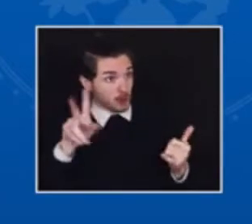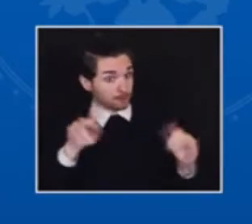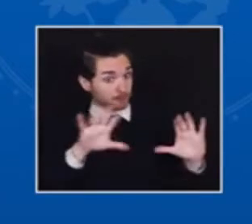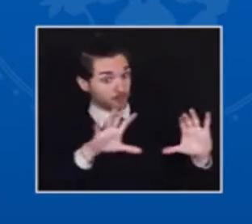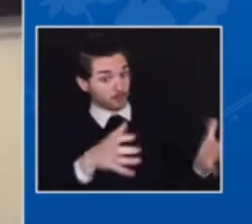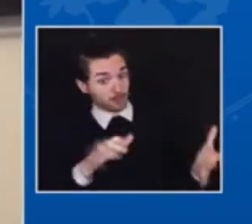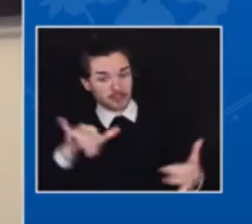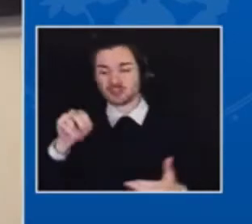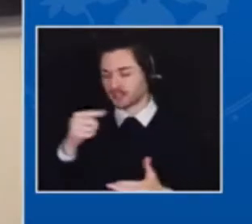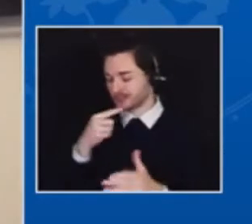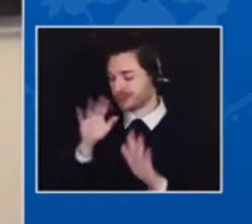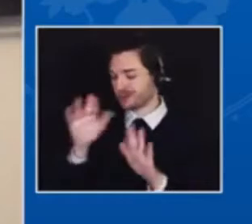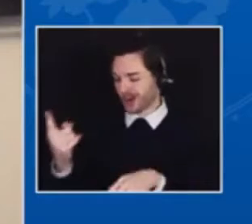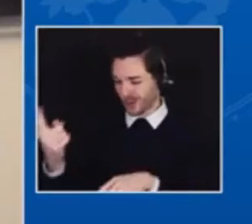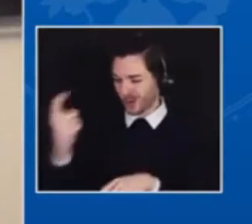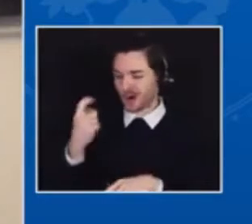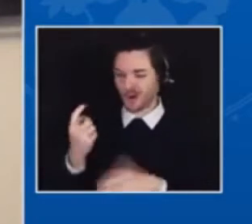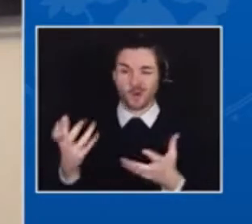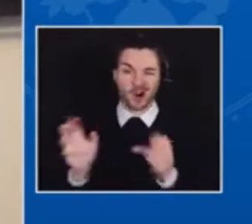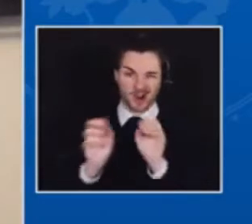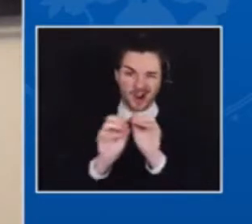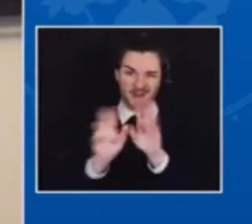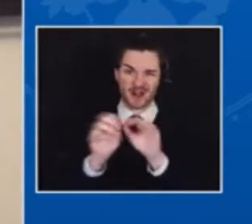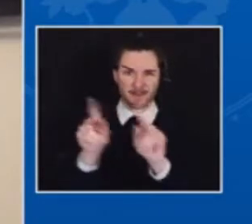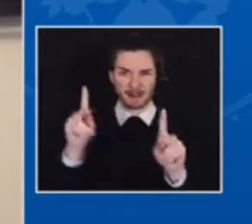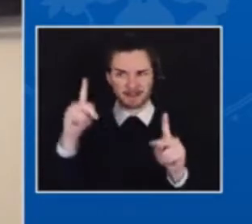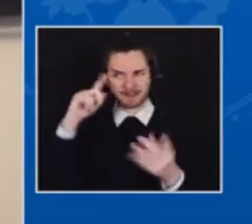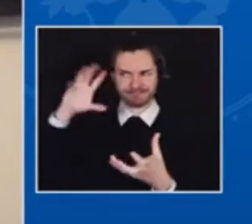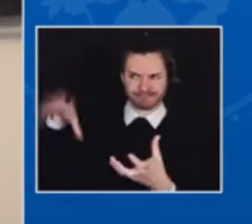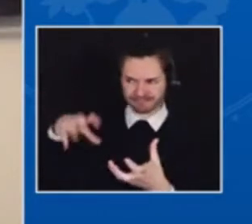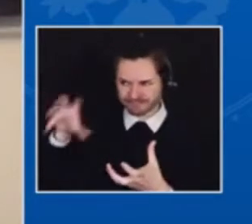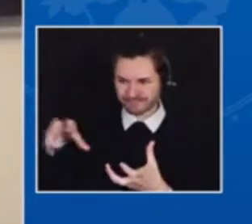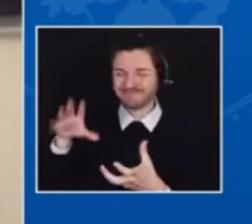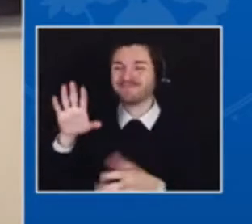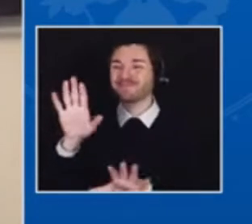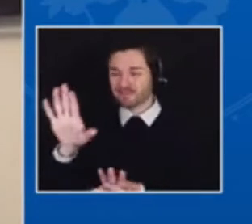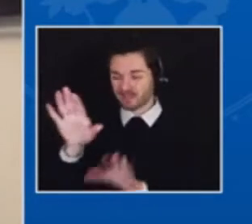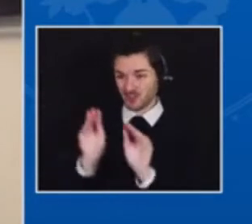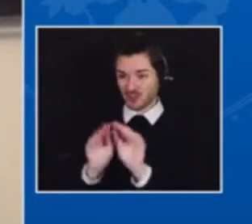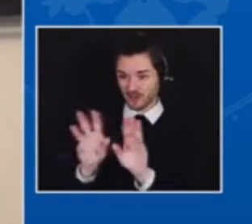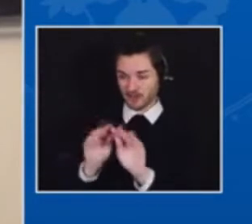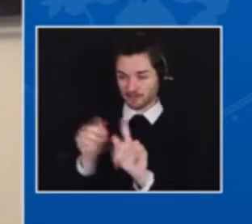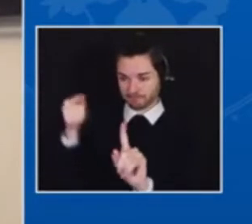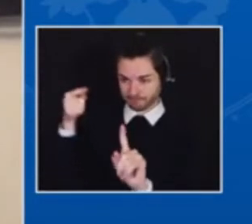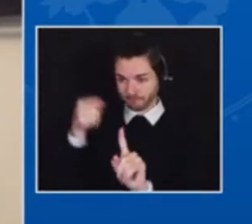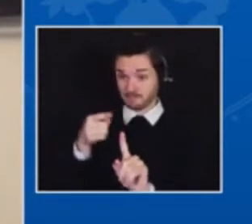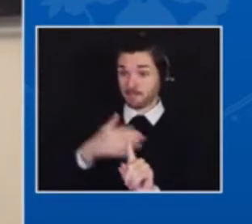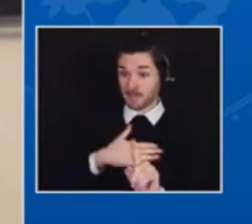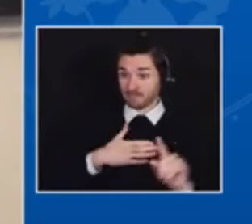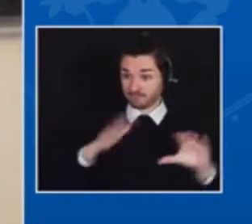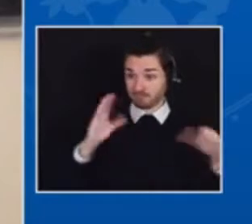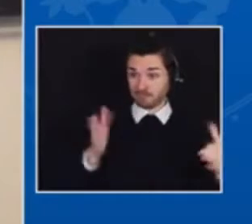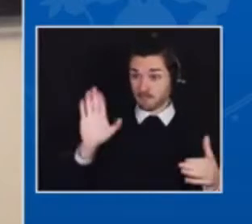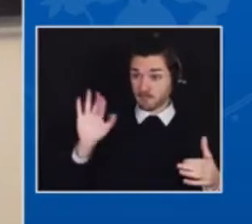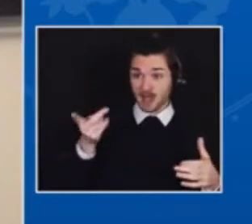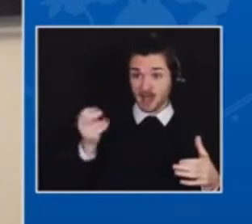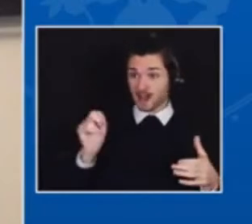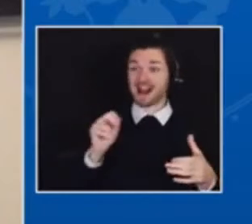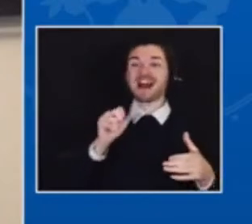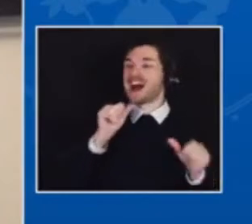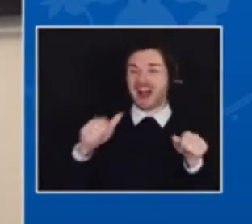confusion about this we um our teams can't speak with um or engage with current Administration officials